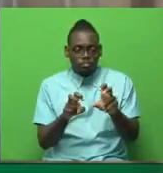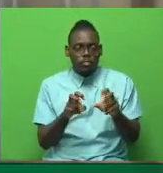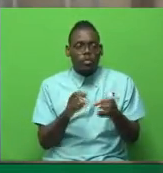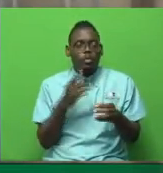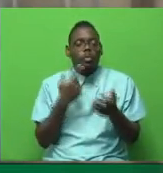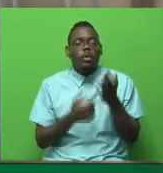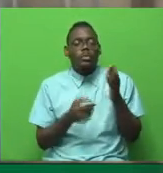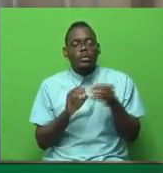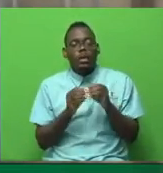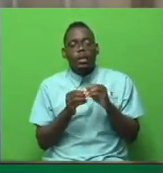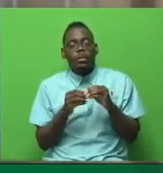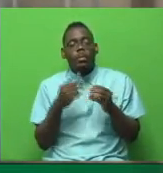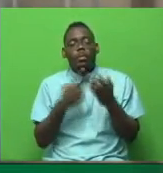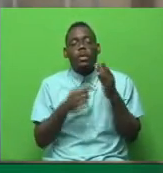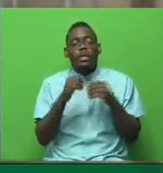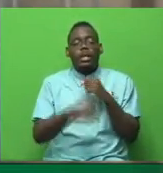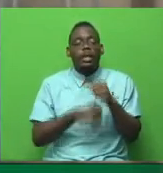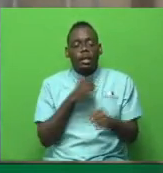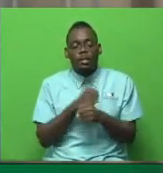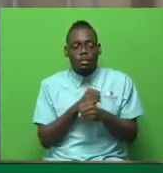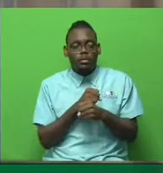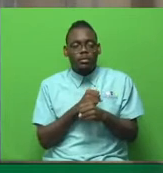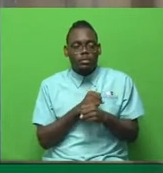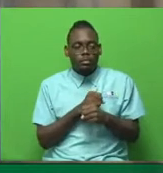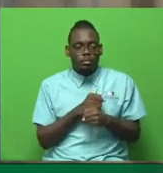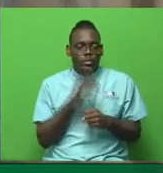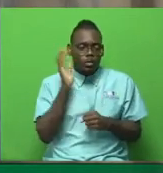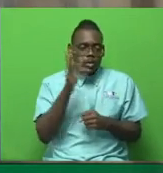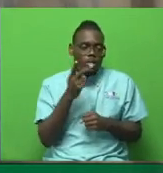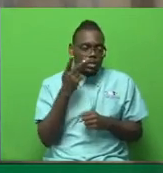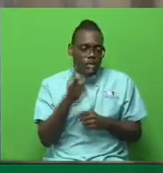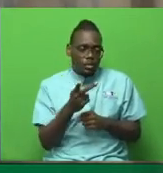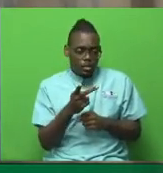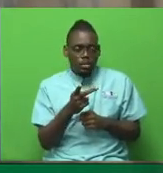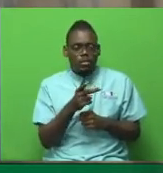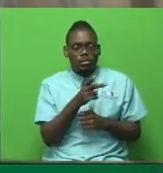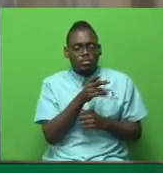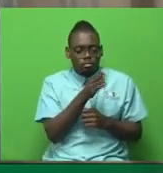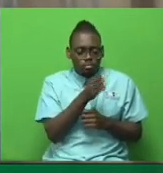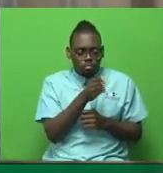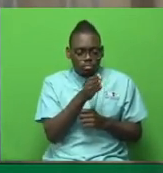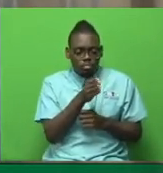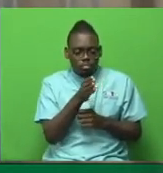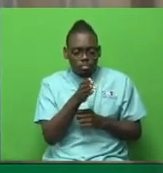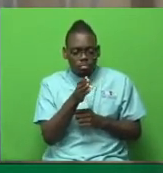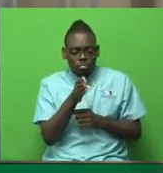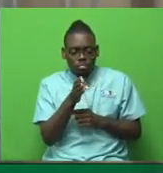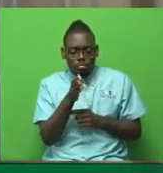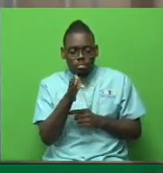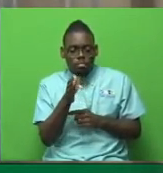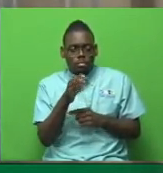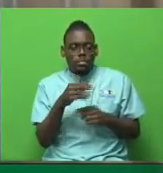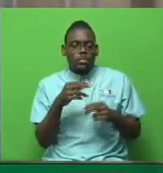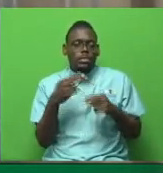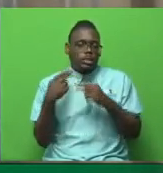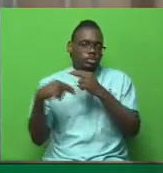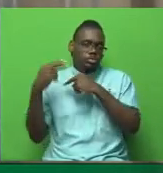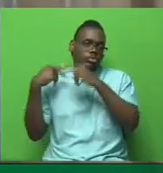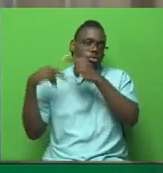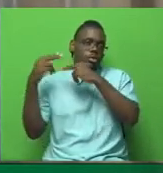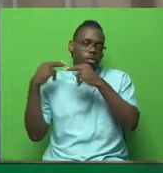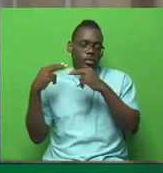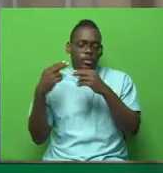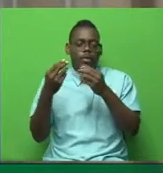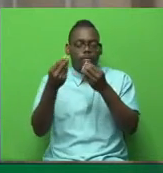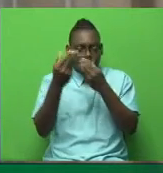you can decision Trends by the IMF based on historical data and and projected data